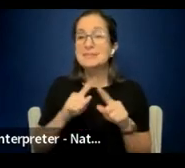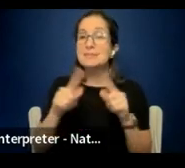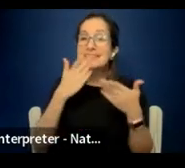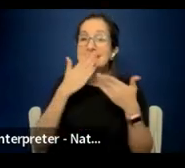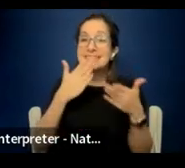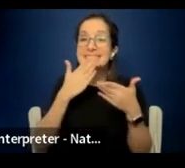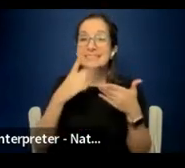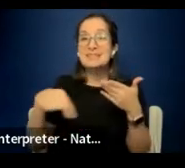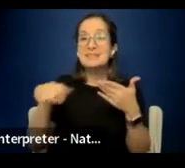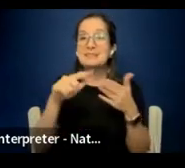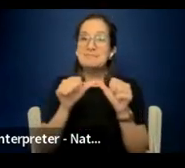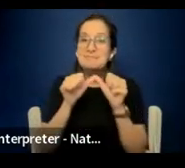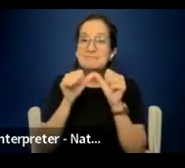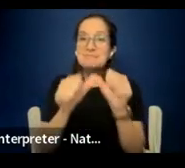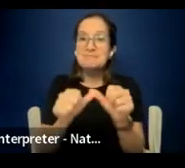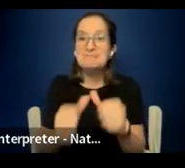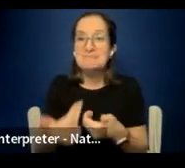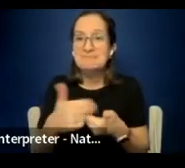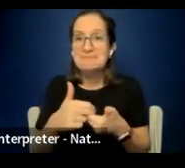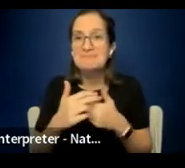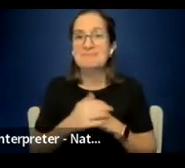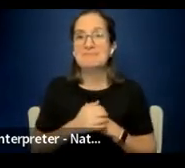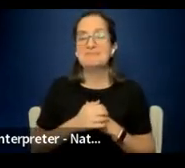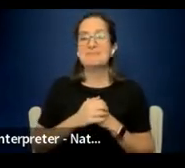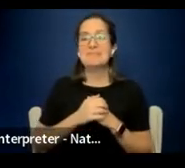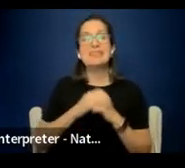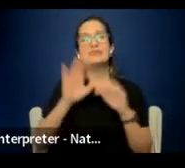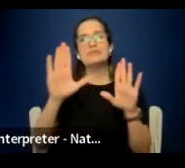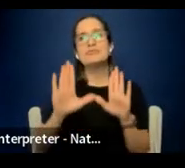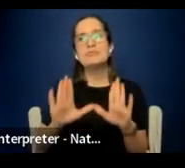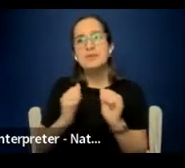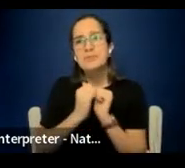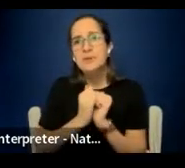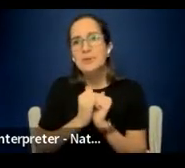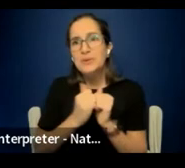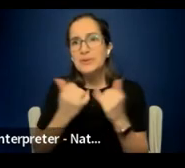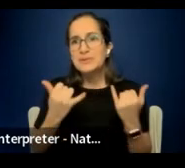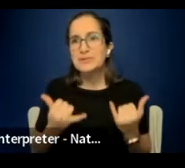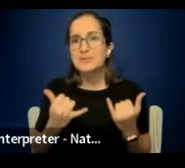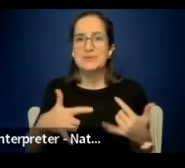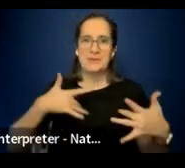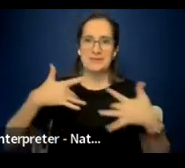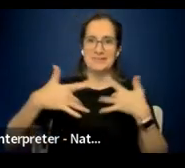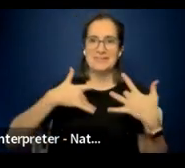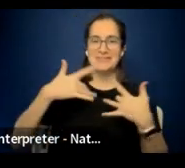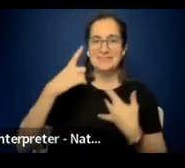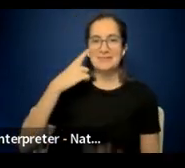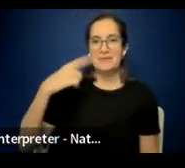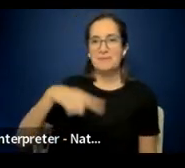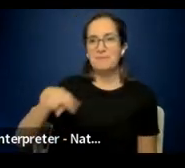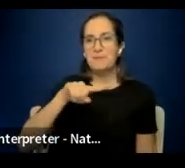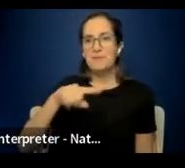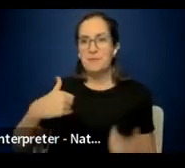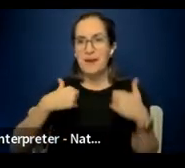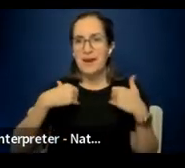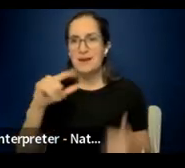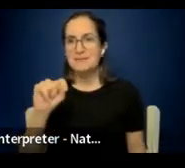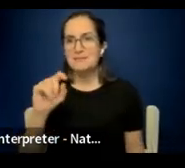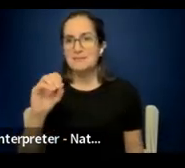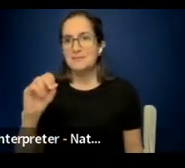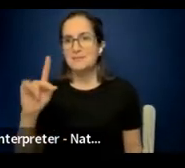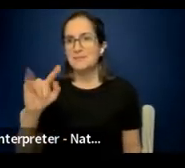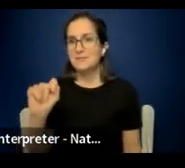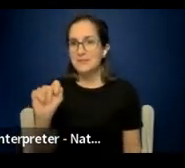did. But it was great to be with all of you today. We're really, really excited for you to have the toolkits in your hands,